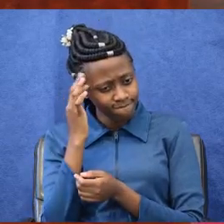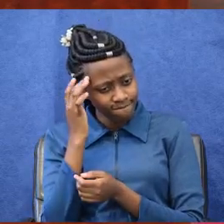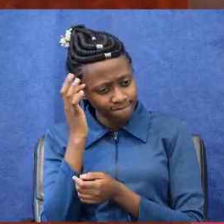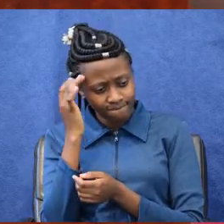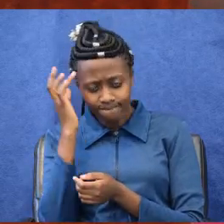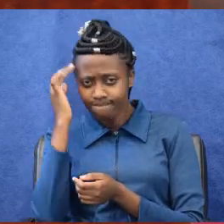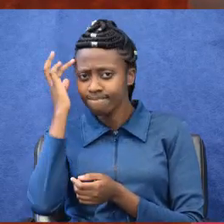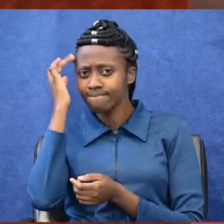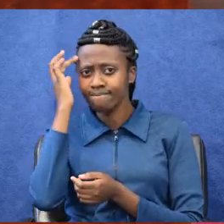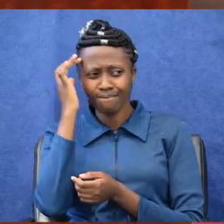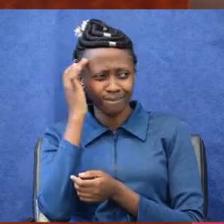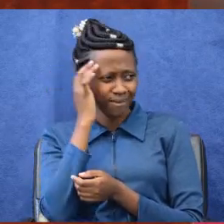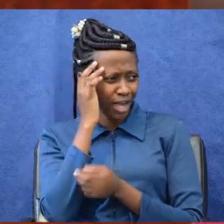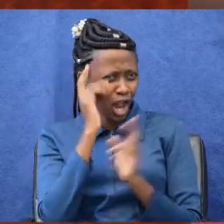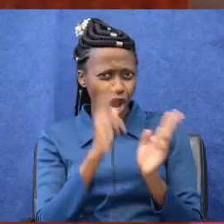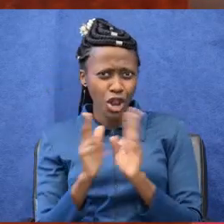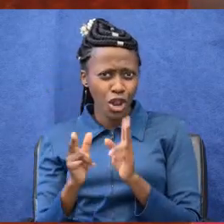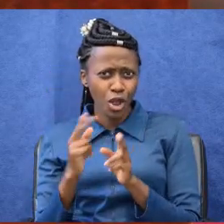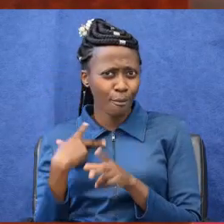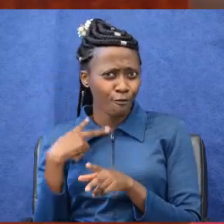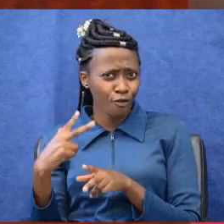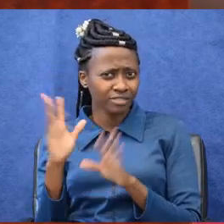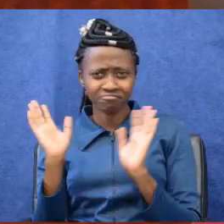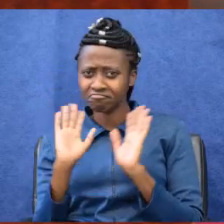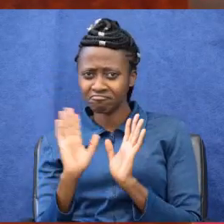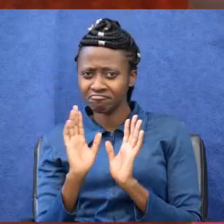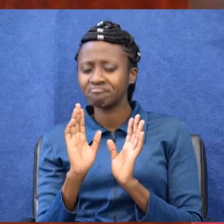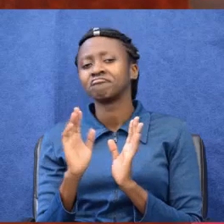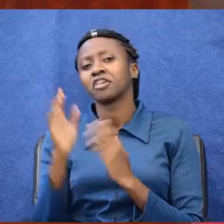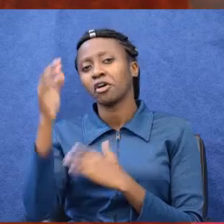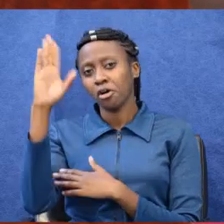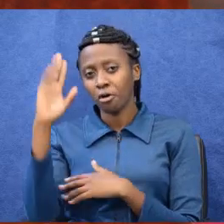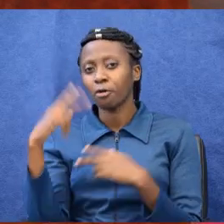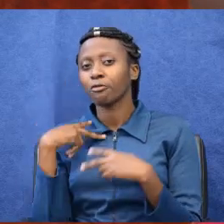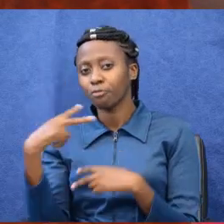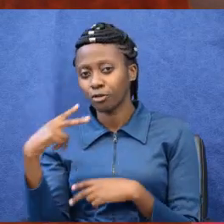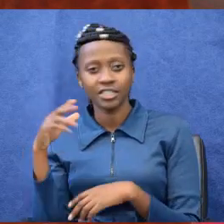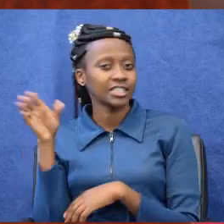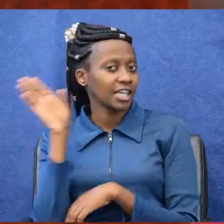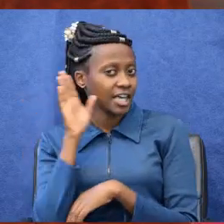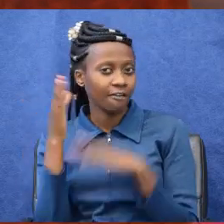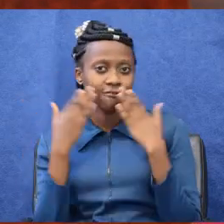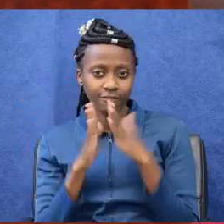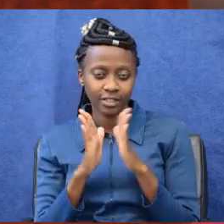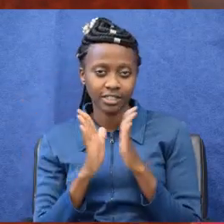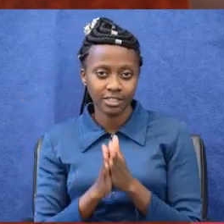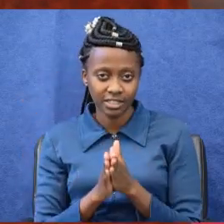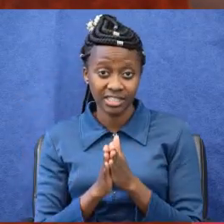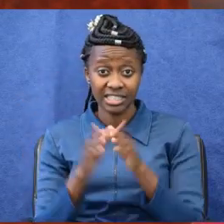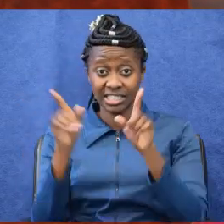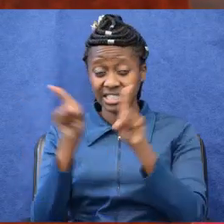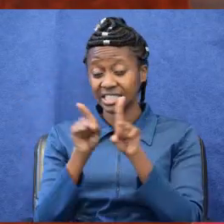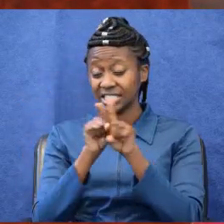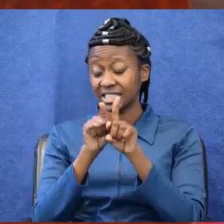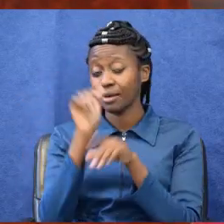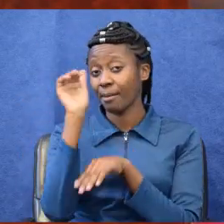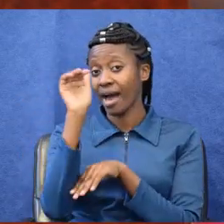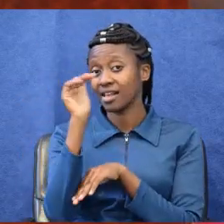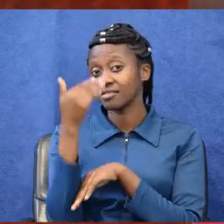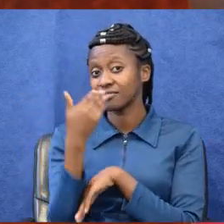your saut is your hivi-hivi. That must be God who is saying something. And so, he